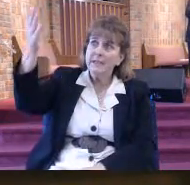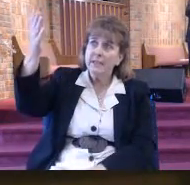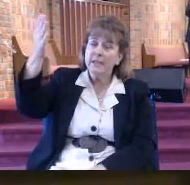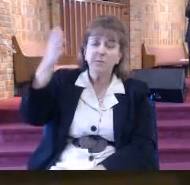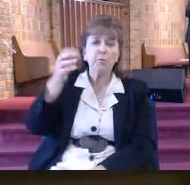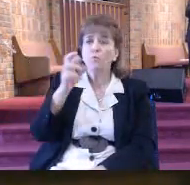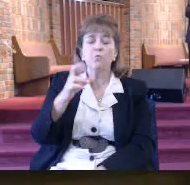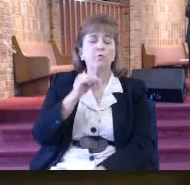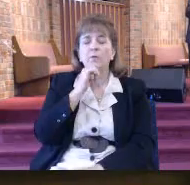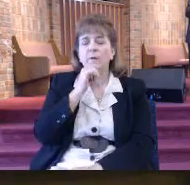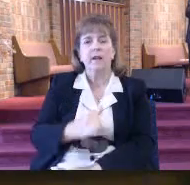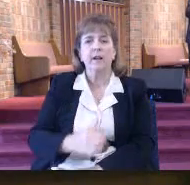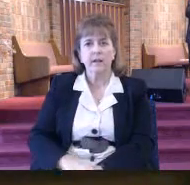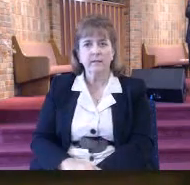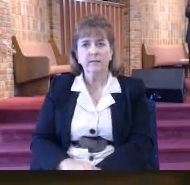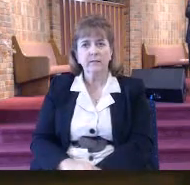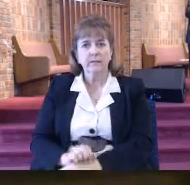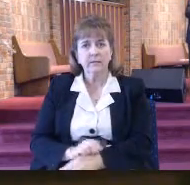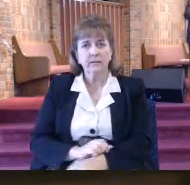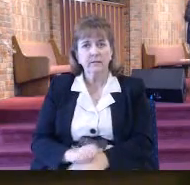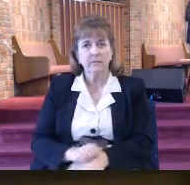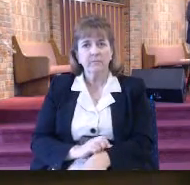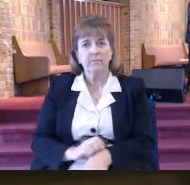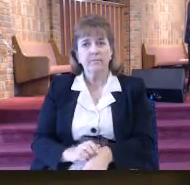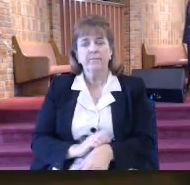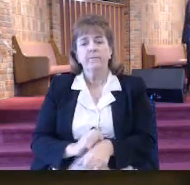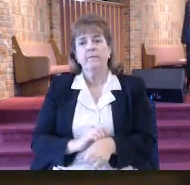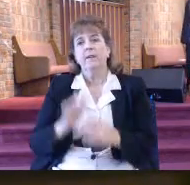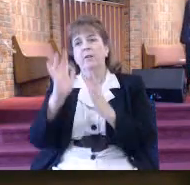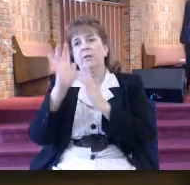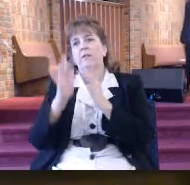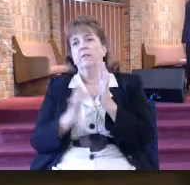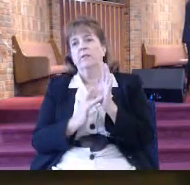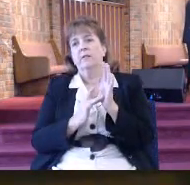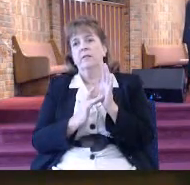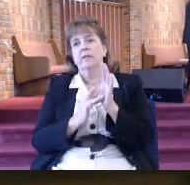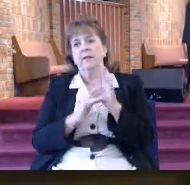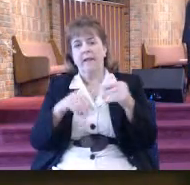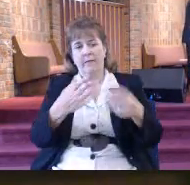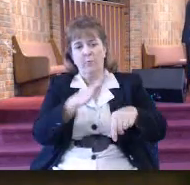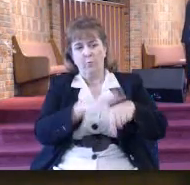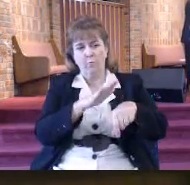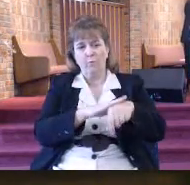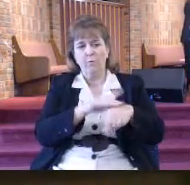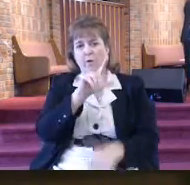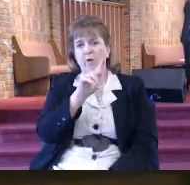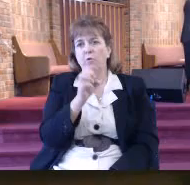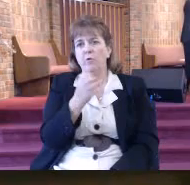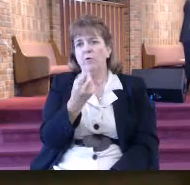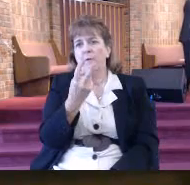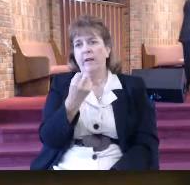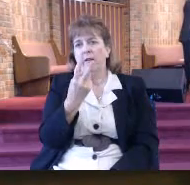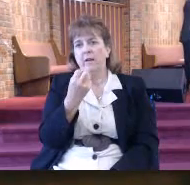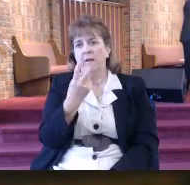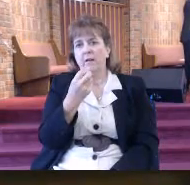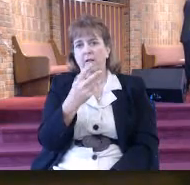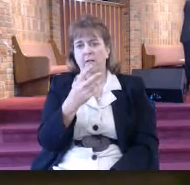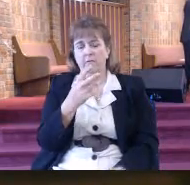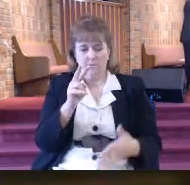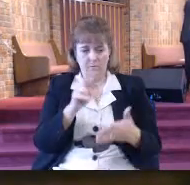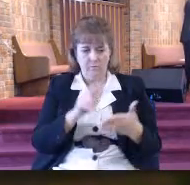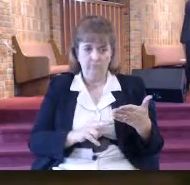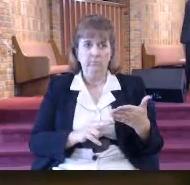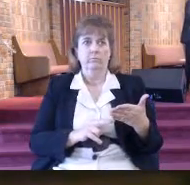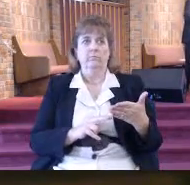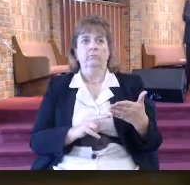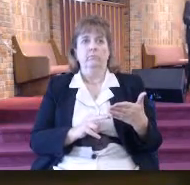The warning that Jesus gave in Luke chapter 12 should make it so that no person comes into